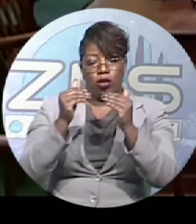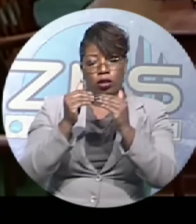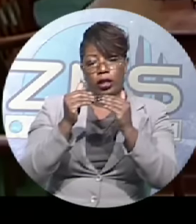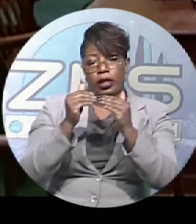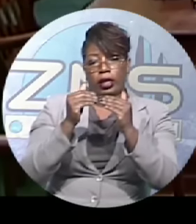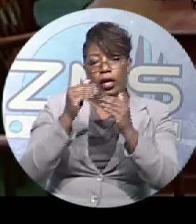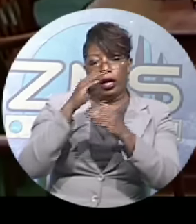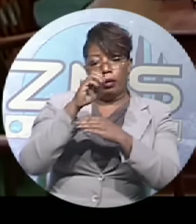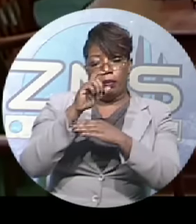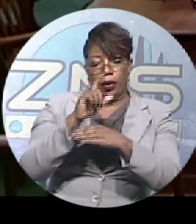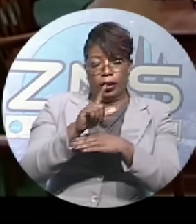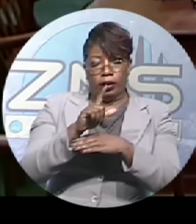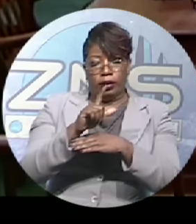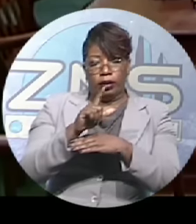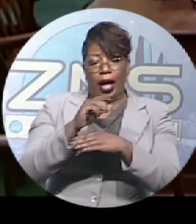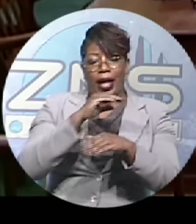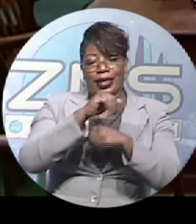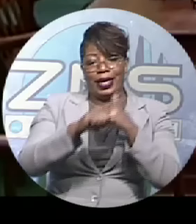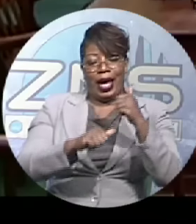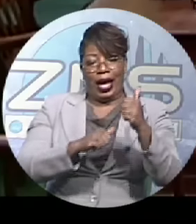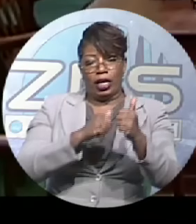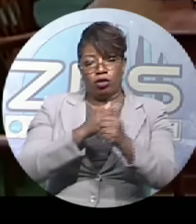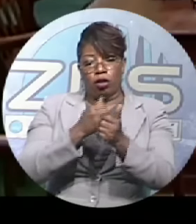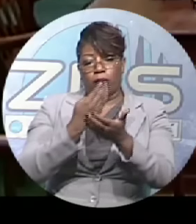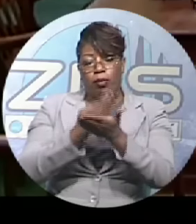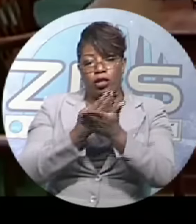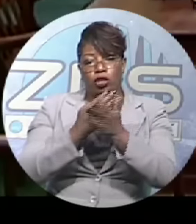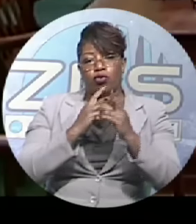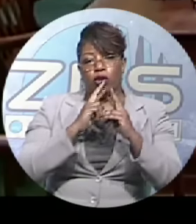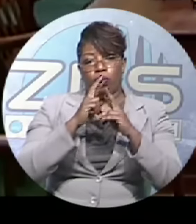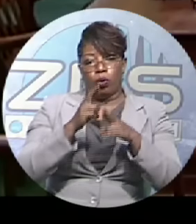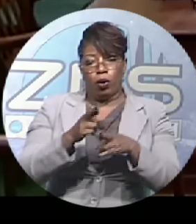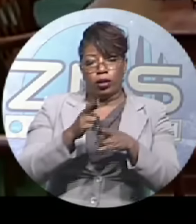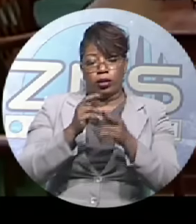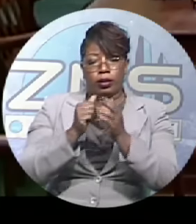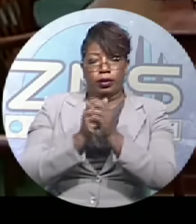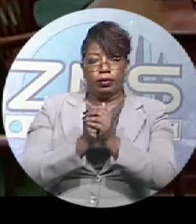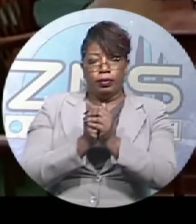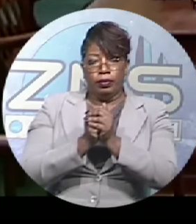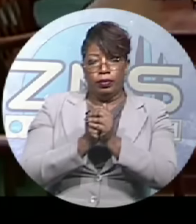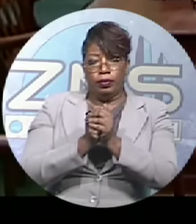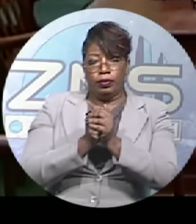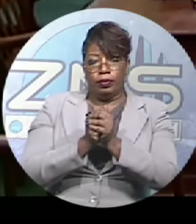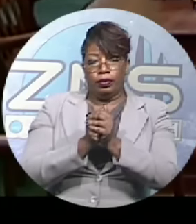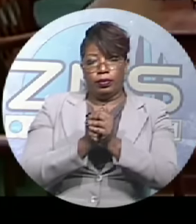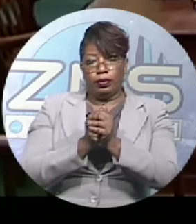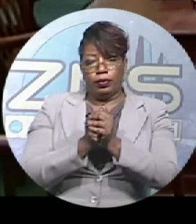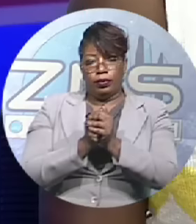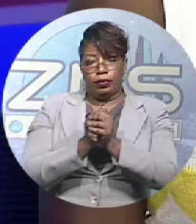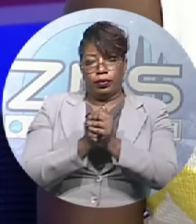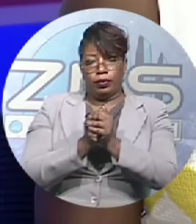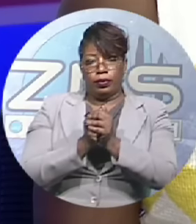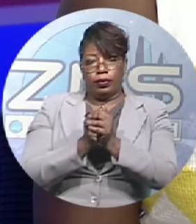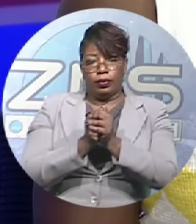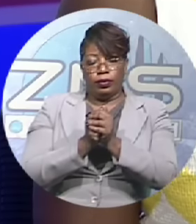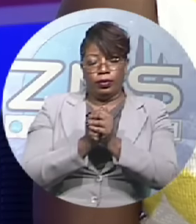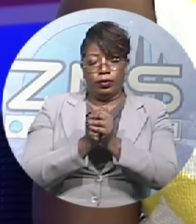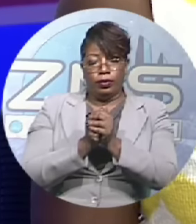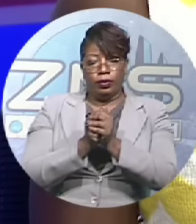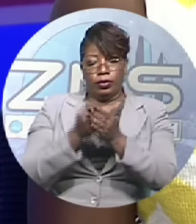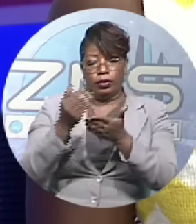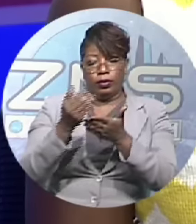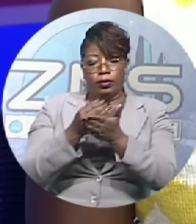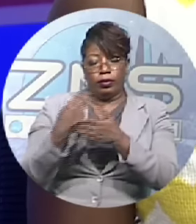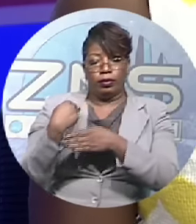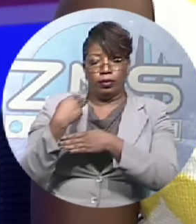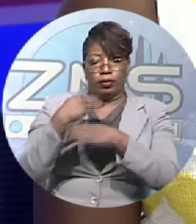to Parliament and the annual midterm budget report. Altavis Munnings, ZNS Network News. Well, several House